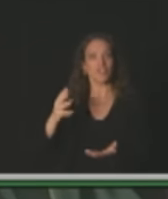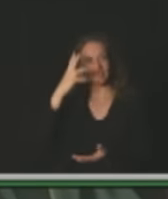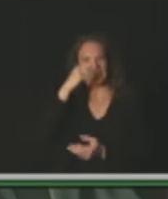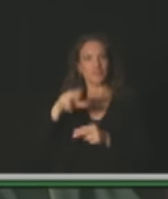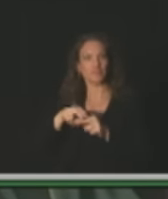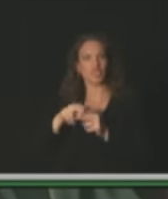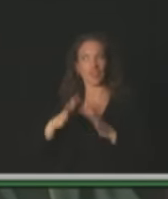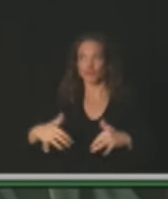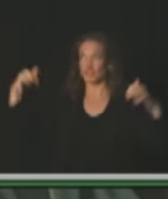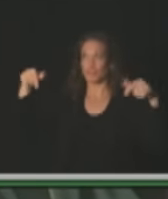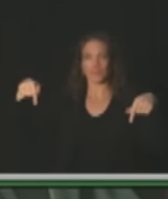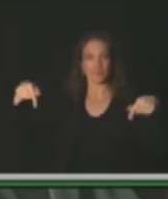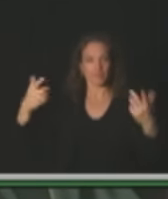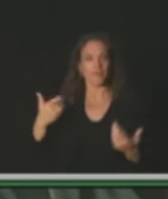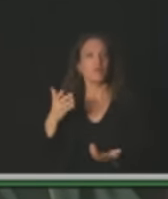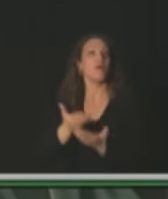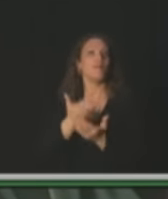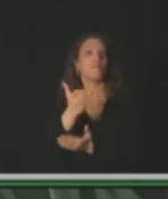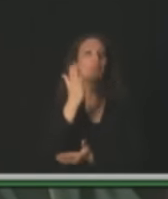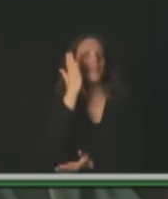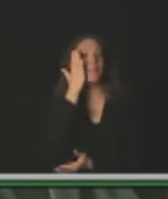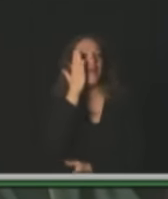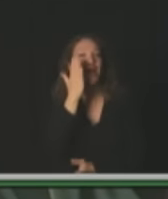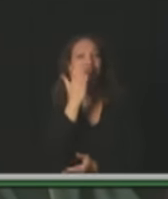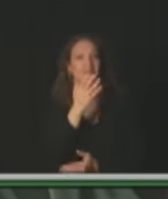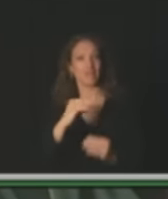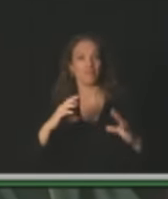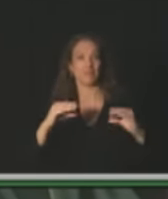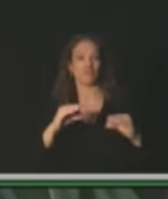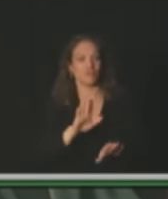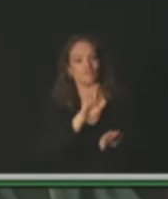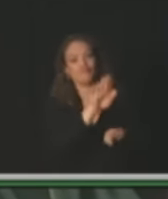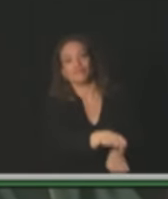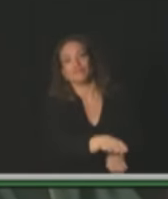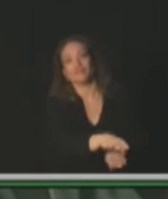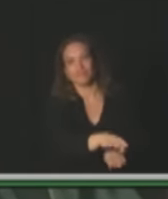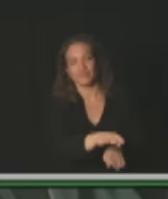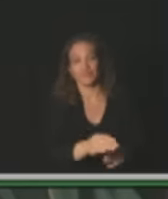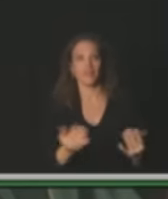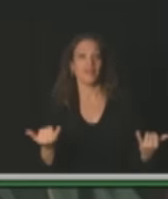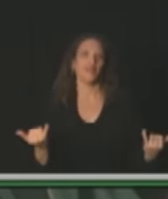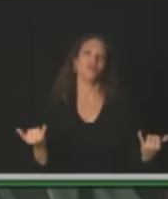he bought her a bed and a mattress. And